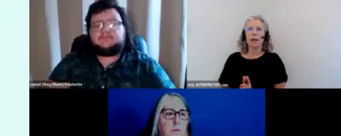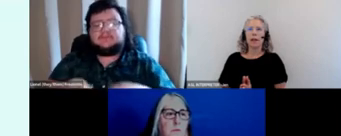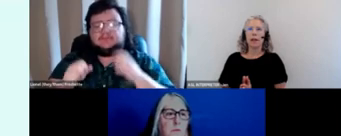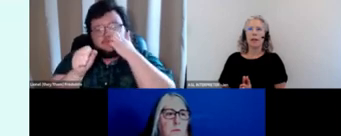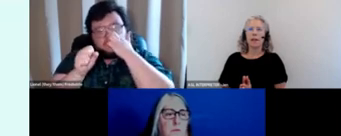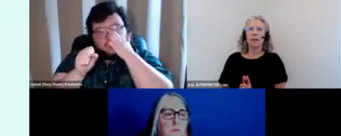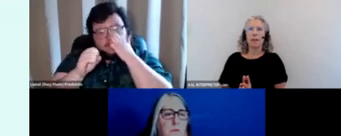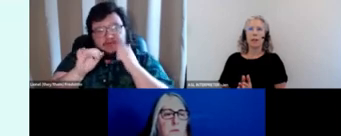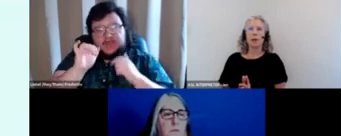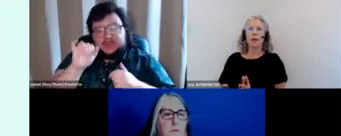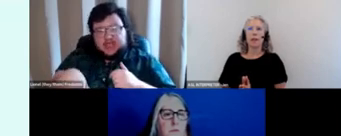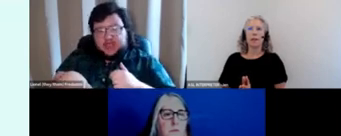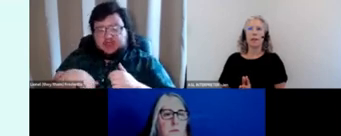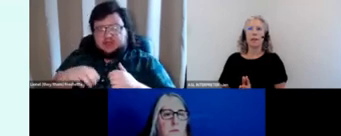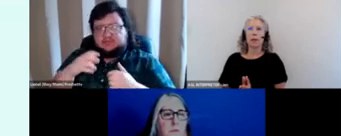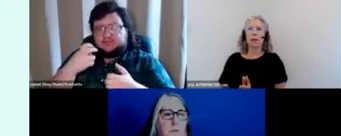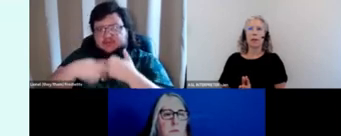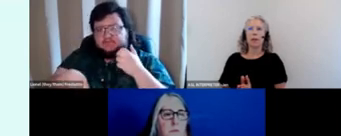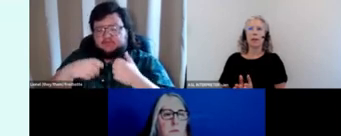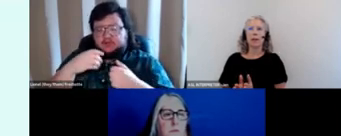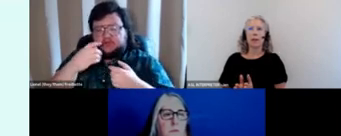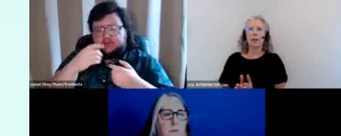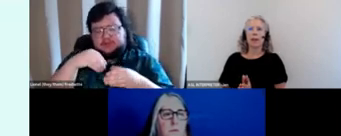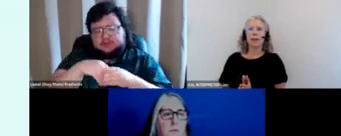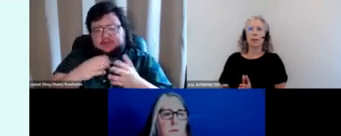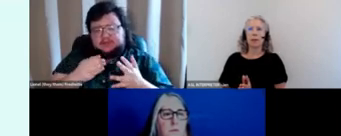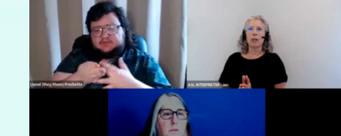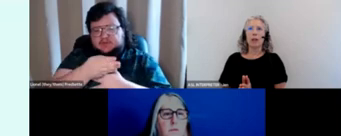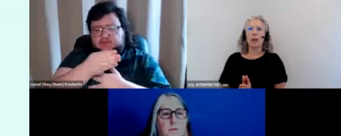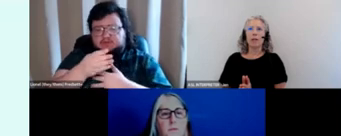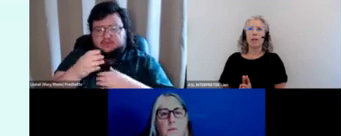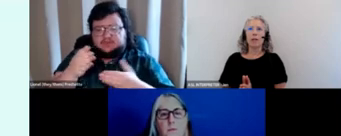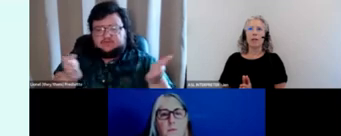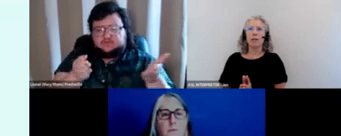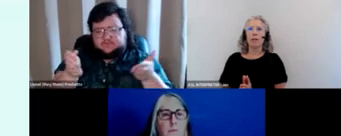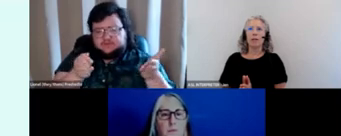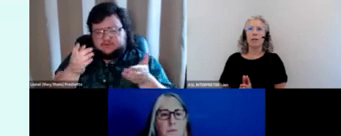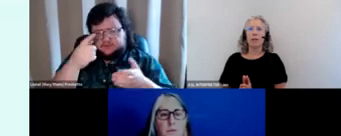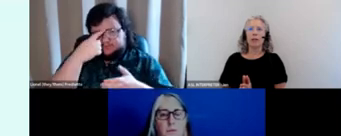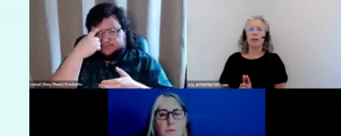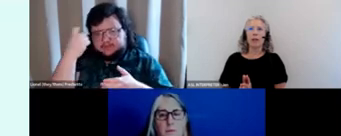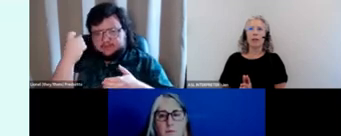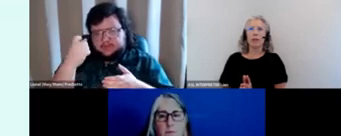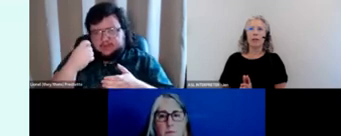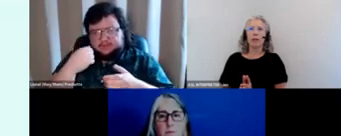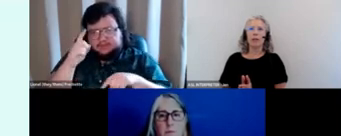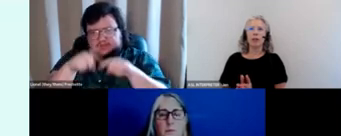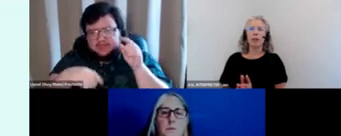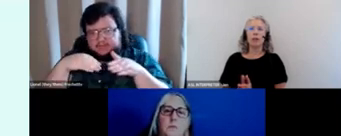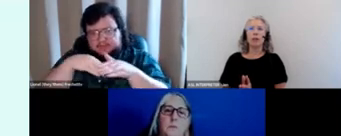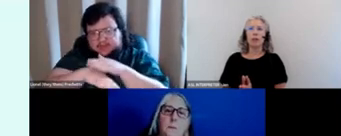and that it's being spoken directly in English. But it's tough in sort